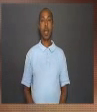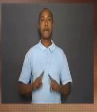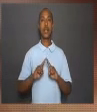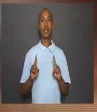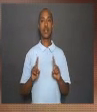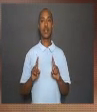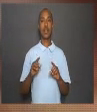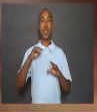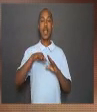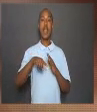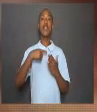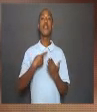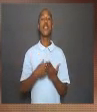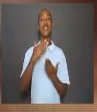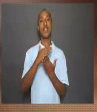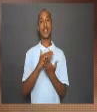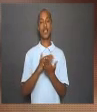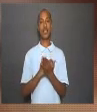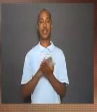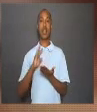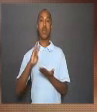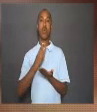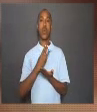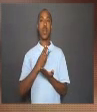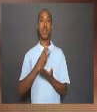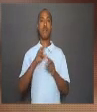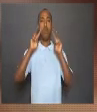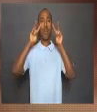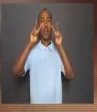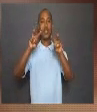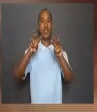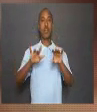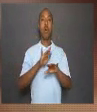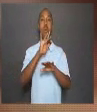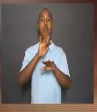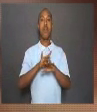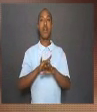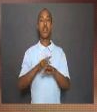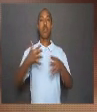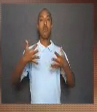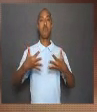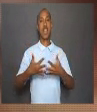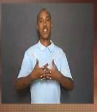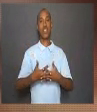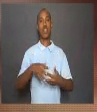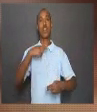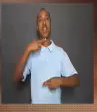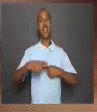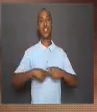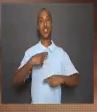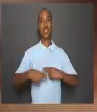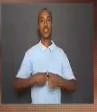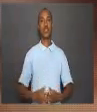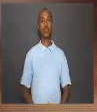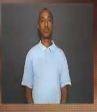But in this lesson, we will focus on the combination